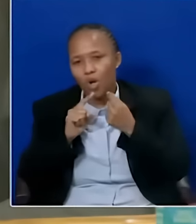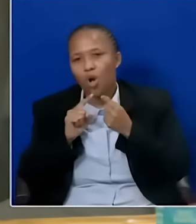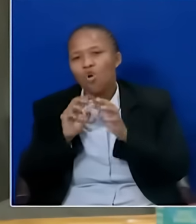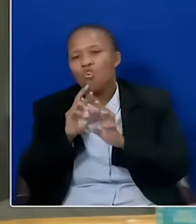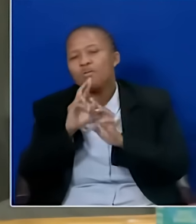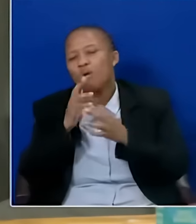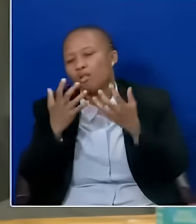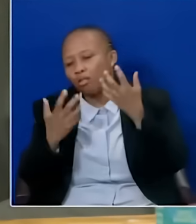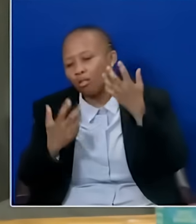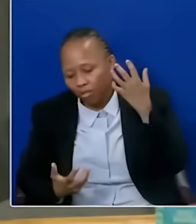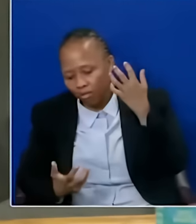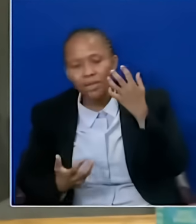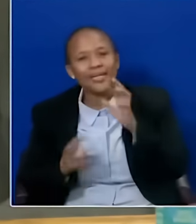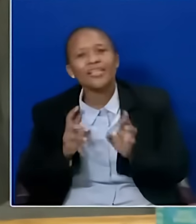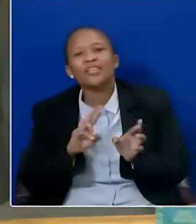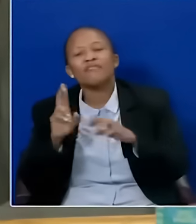in